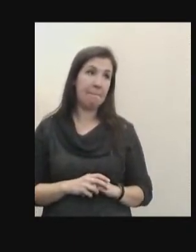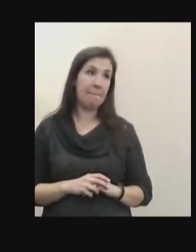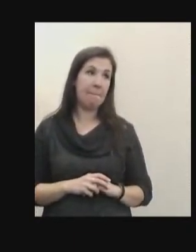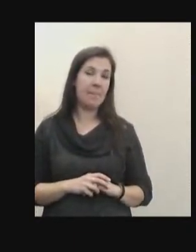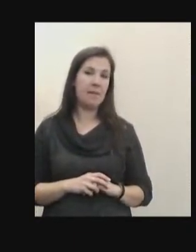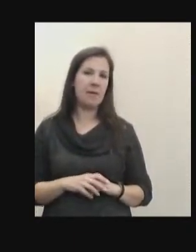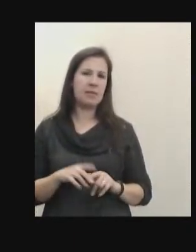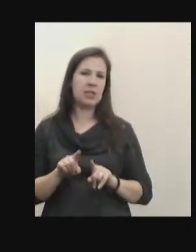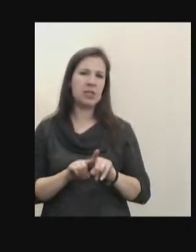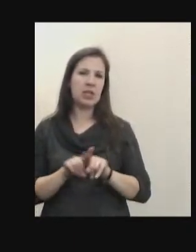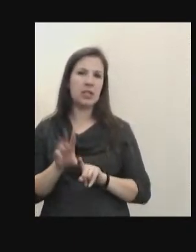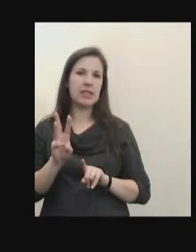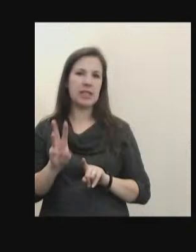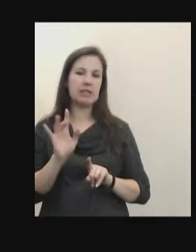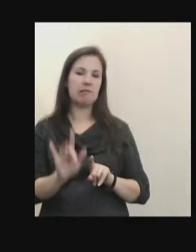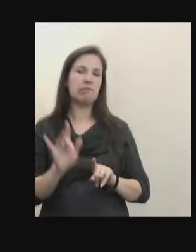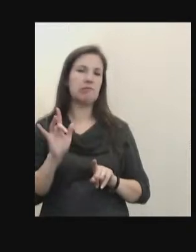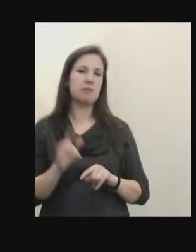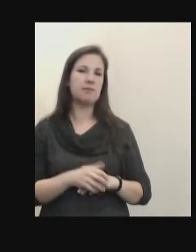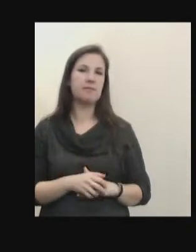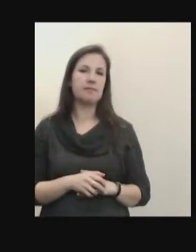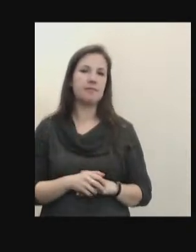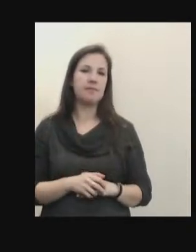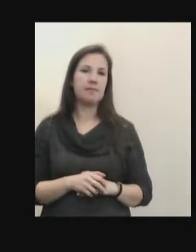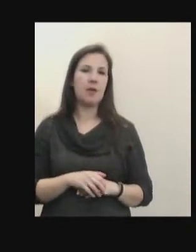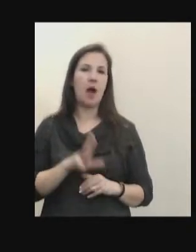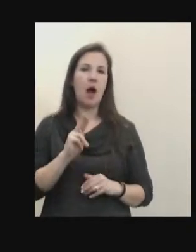You have to hit *6 if you are on a phone,